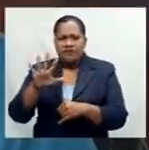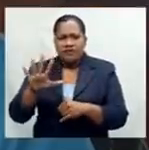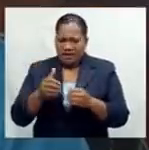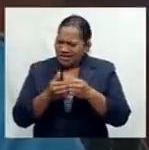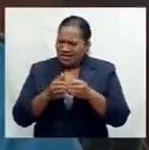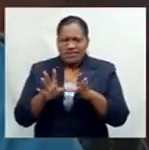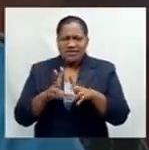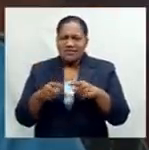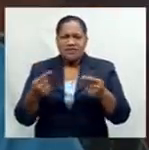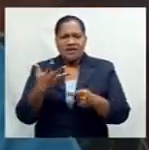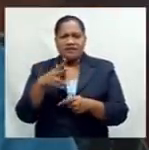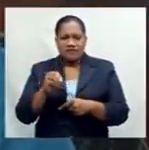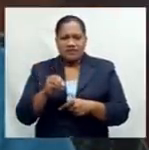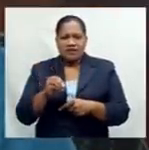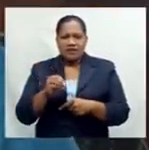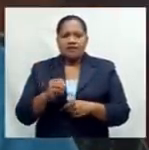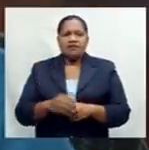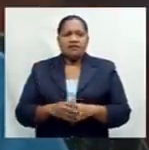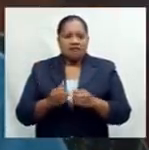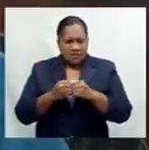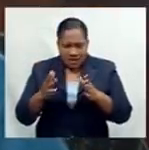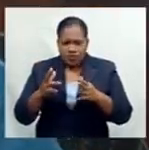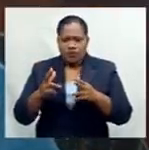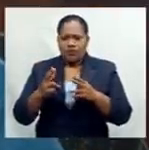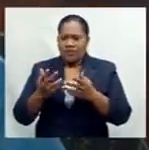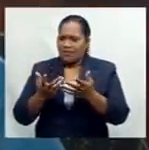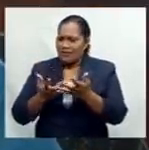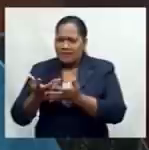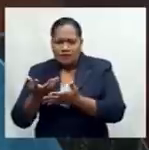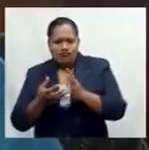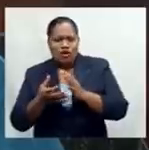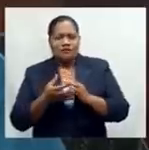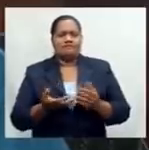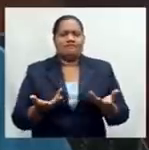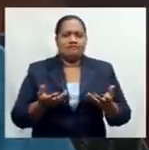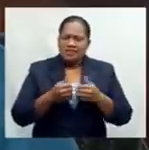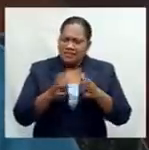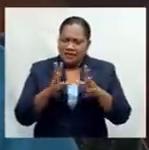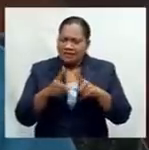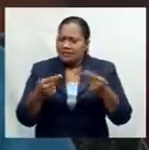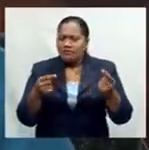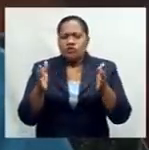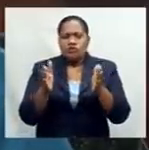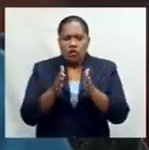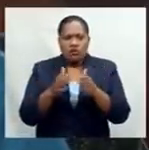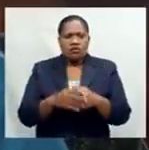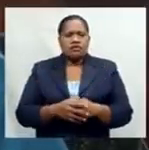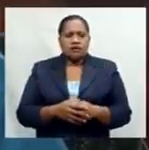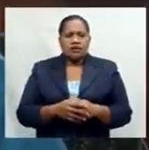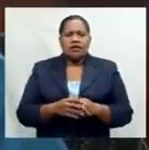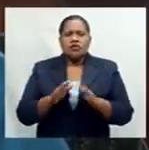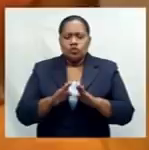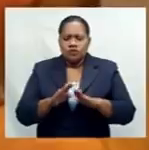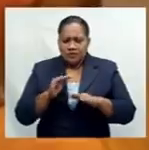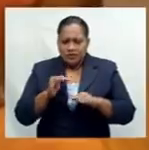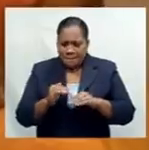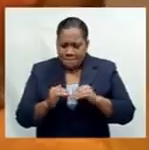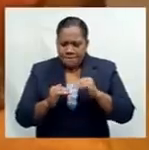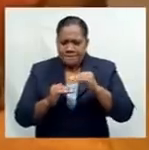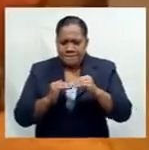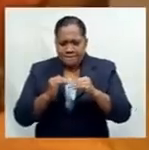something at 50. Build that network. Start something small. and just keep small baby steps, learning as you go along.